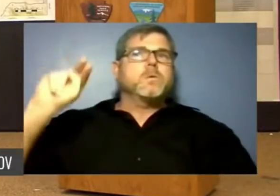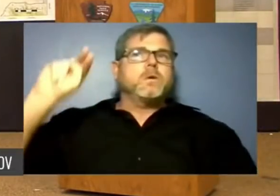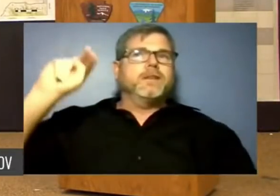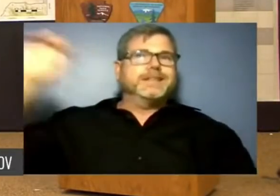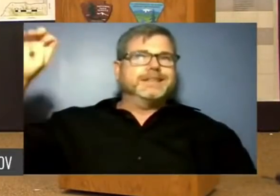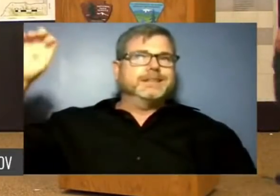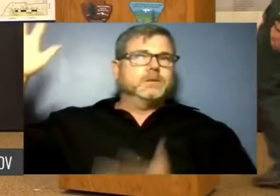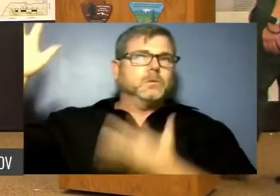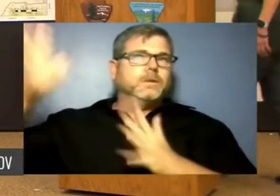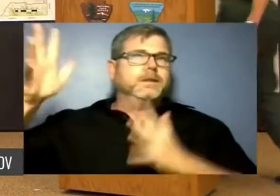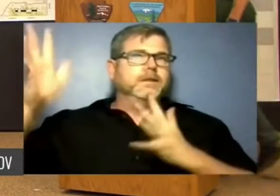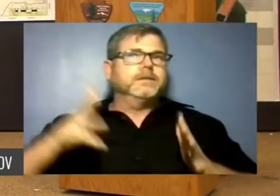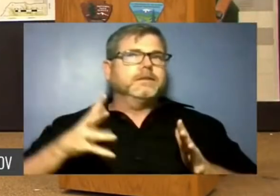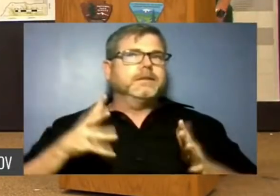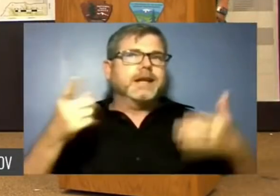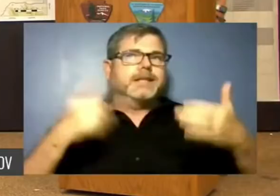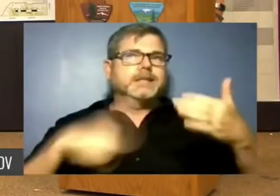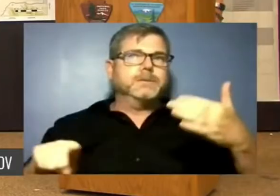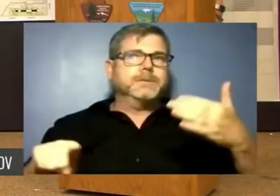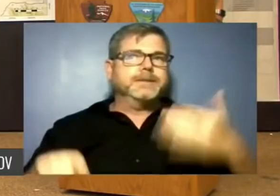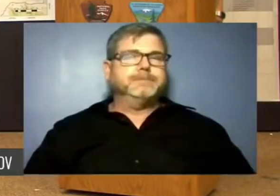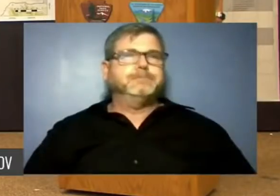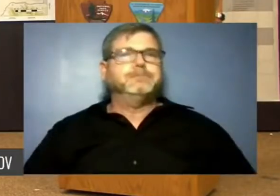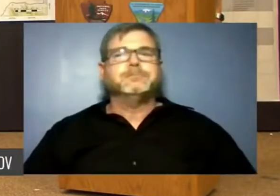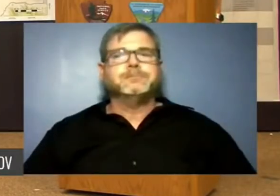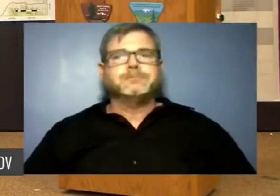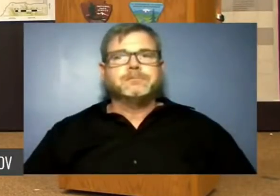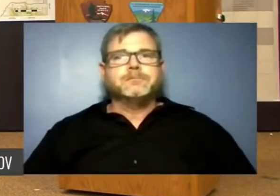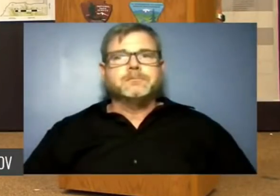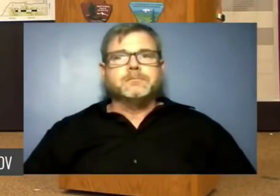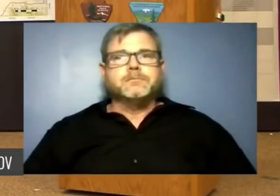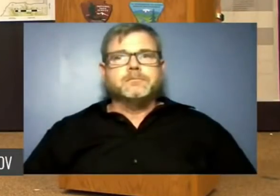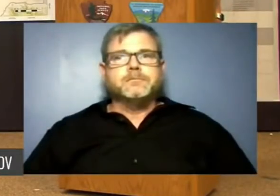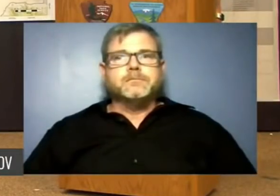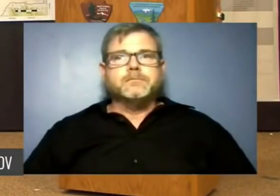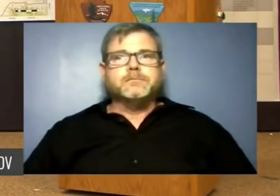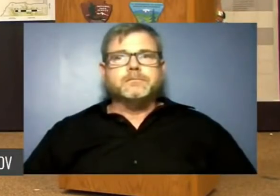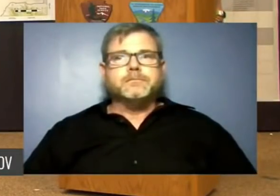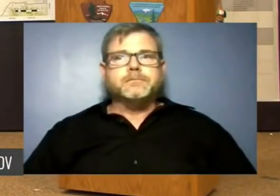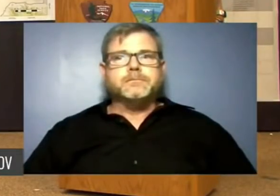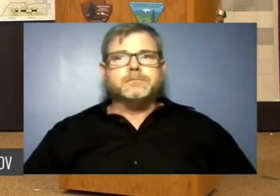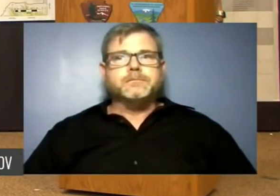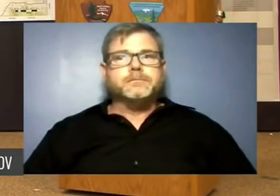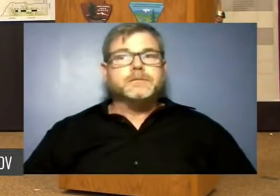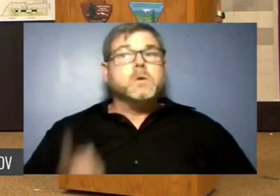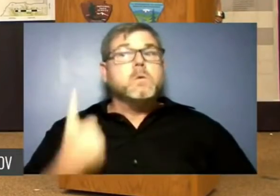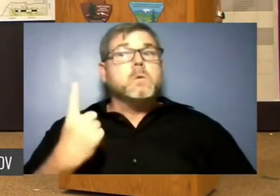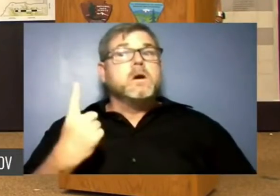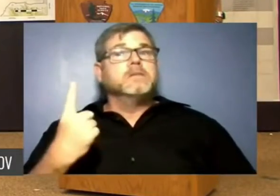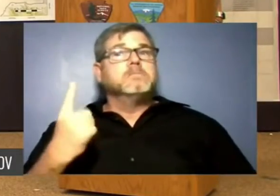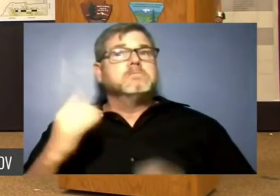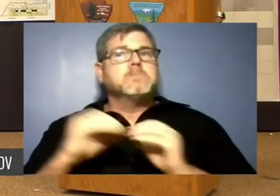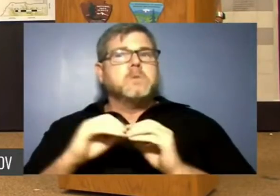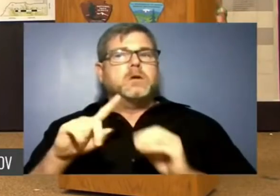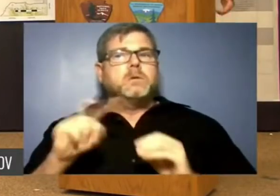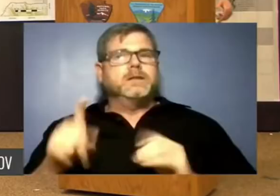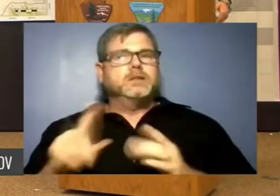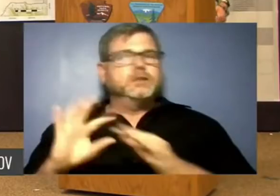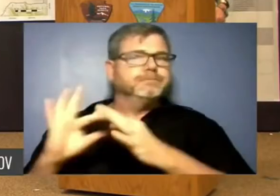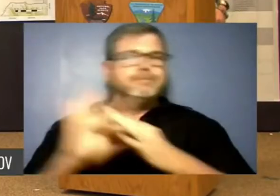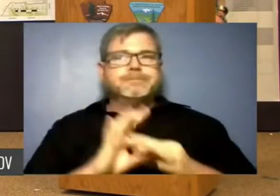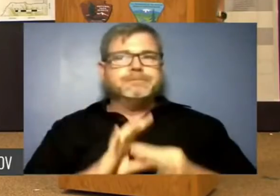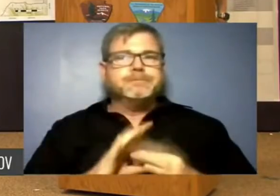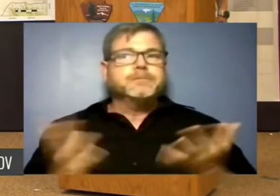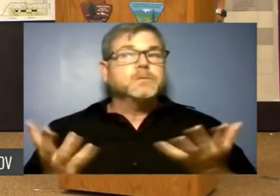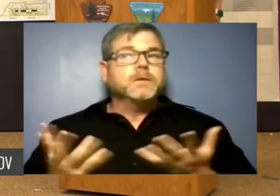Thank you. With that, we're going to have one more question. It's on the spot fire in the dryer area. And after this, we will